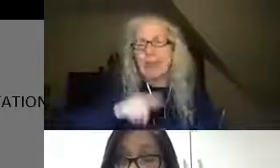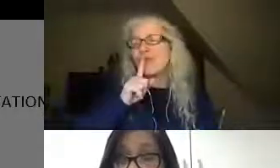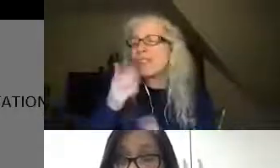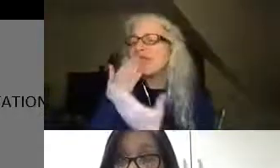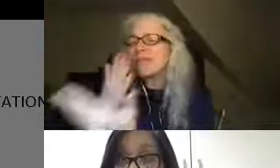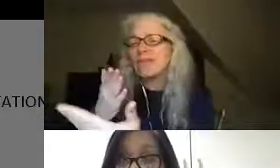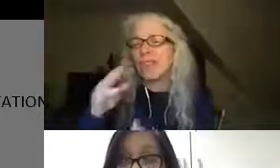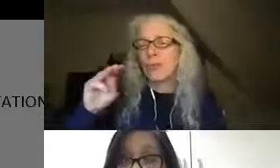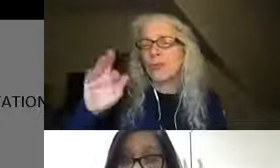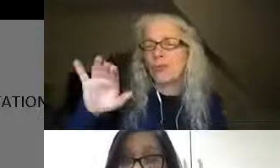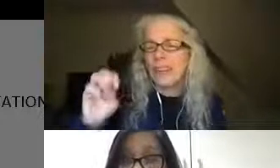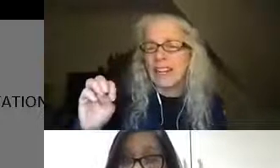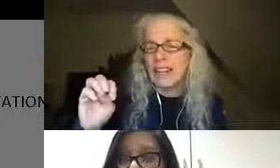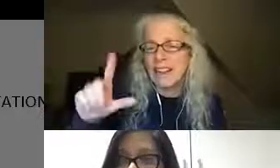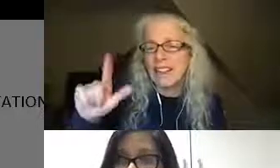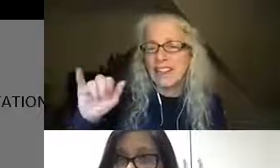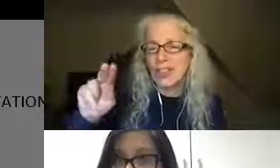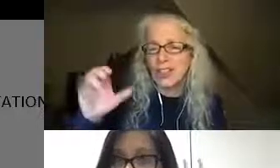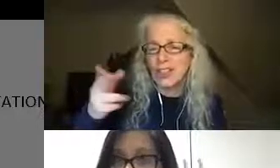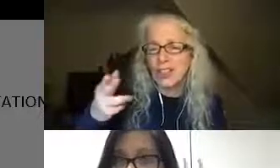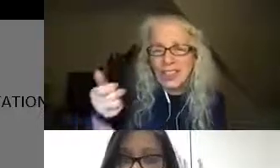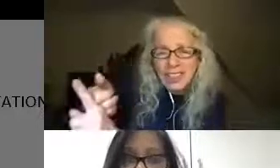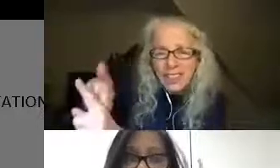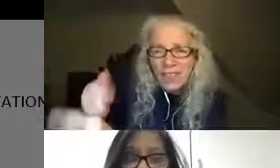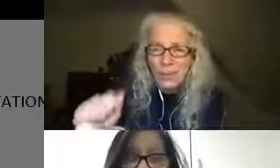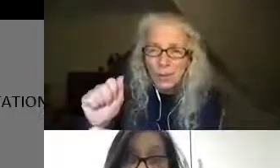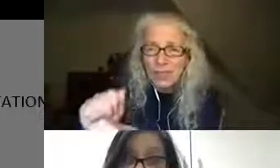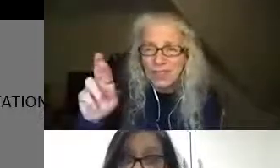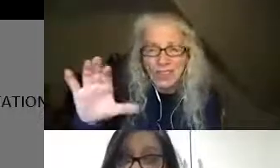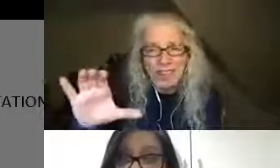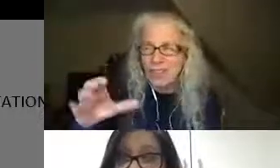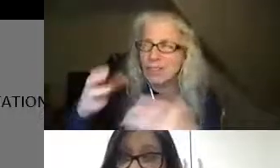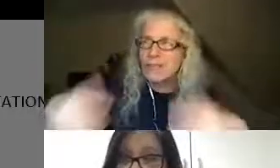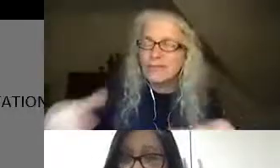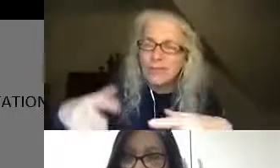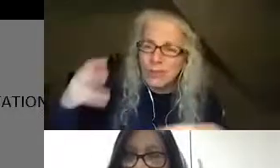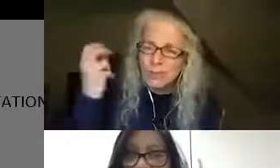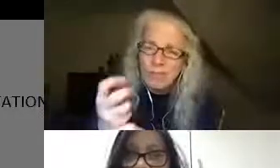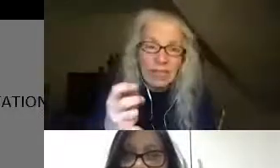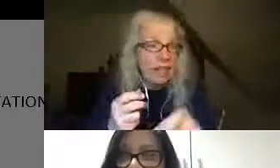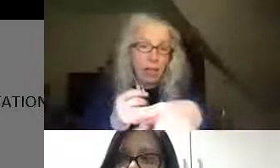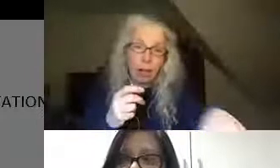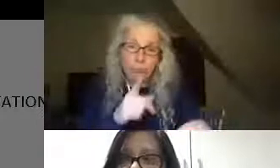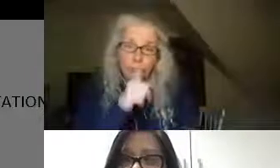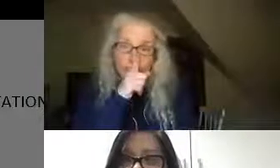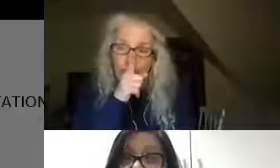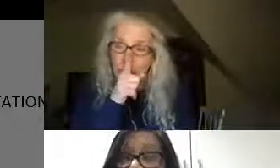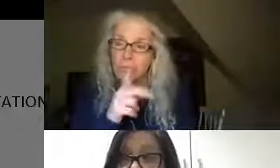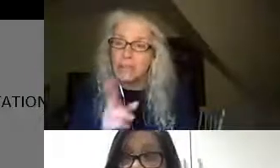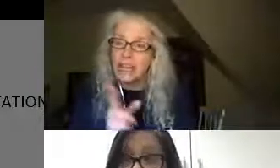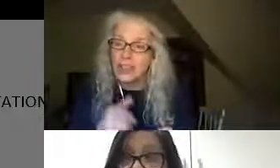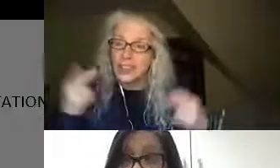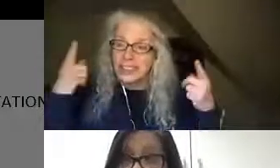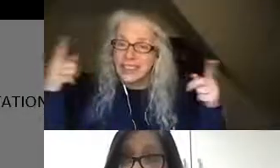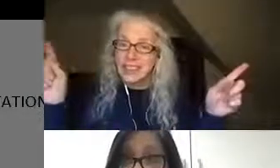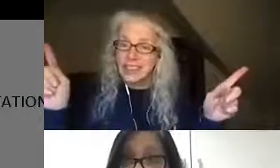at RIC, who's been working very hard on this. Another success that's not listed on this page is really the